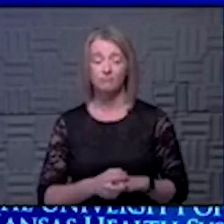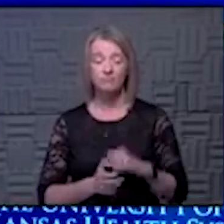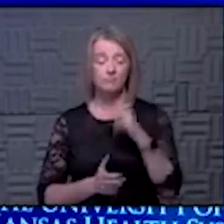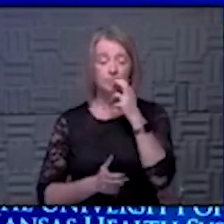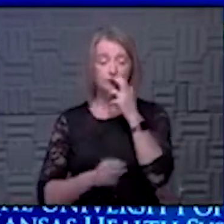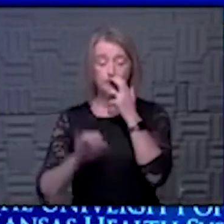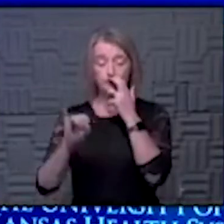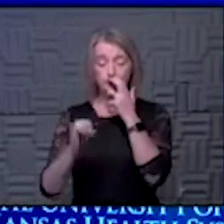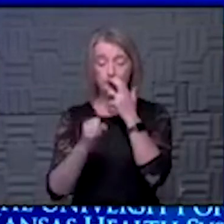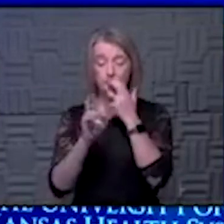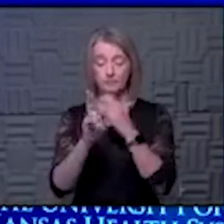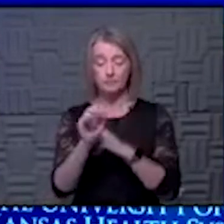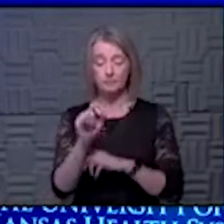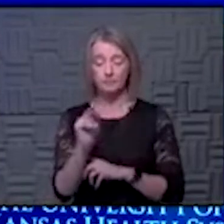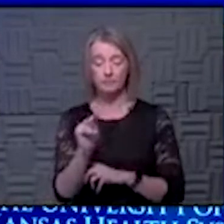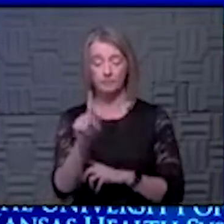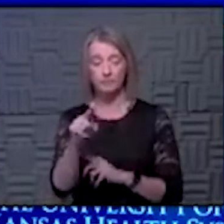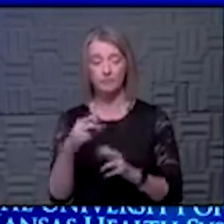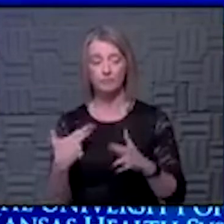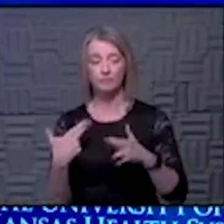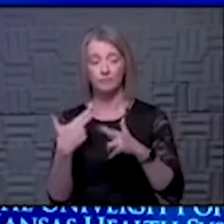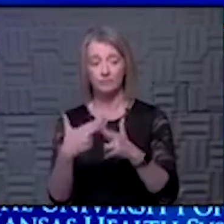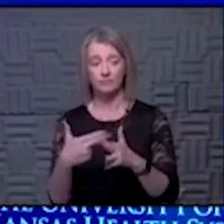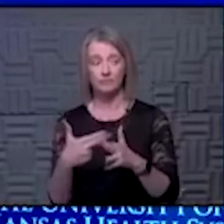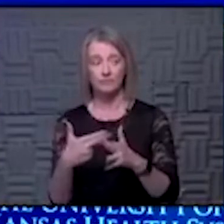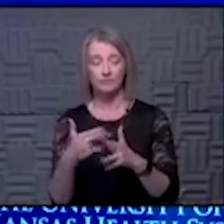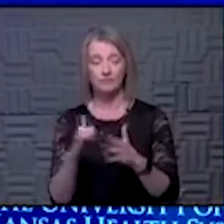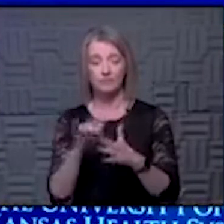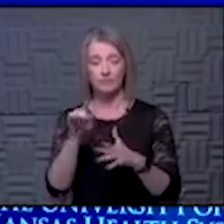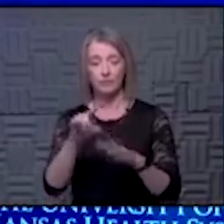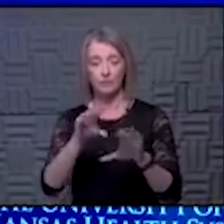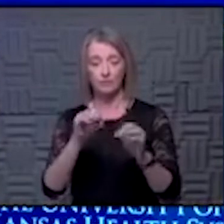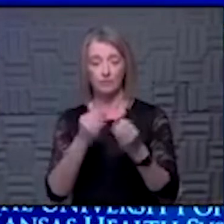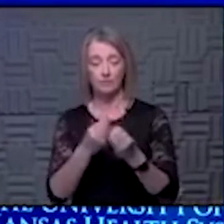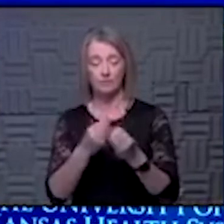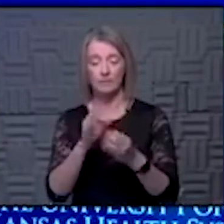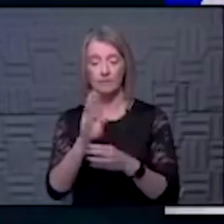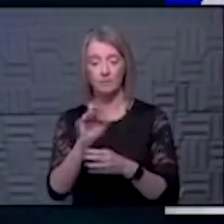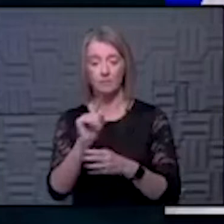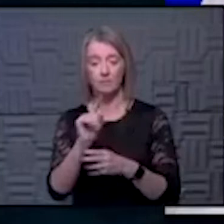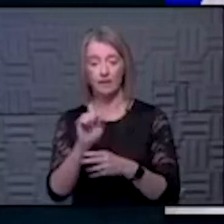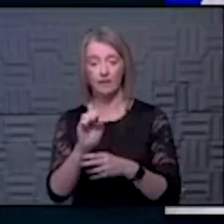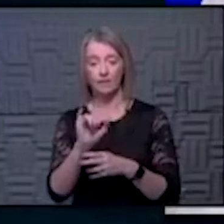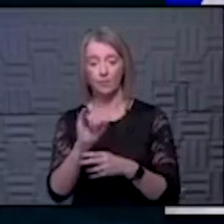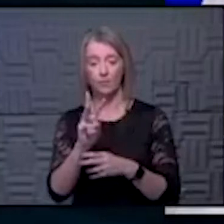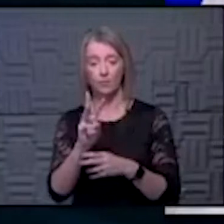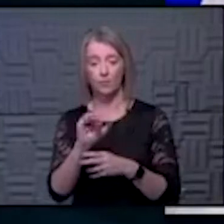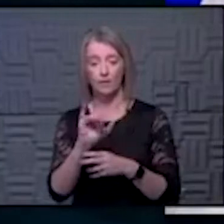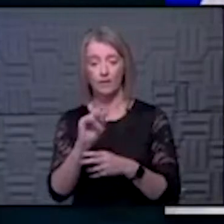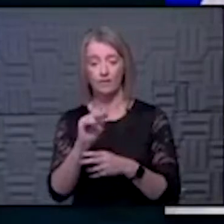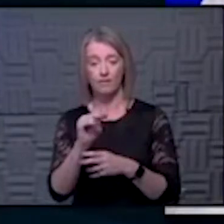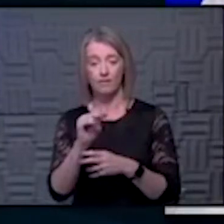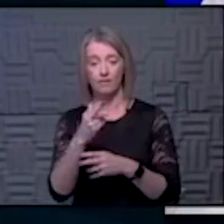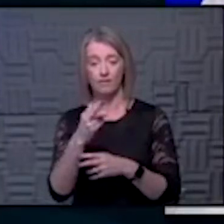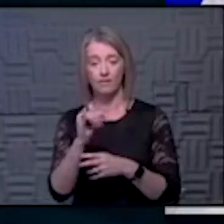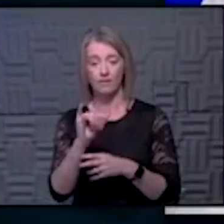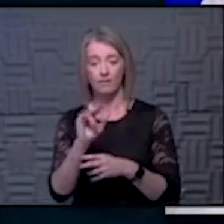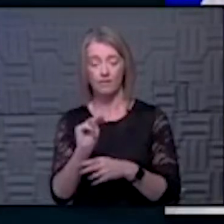So, Justin, you mentioned that you and the organization, The Battle Within, have opened up